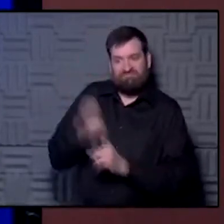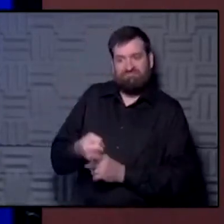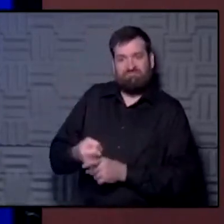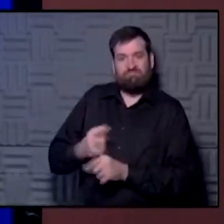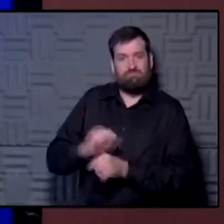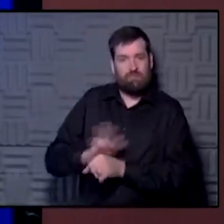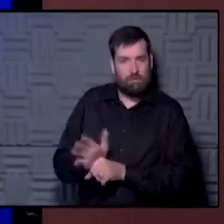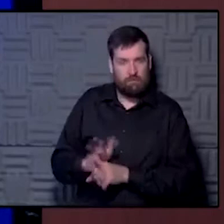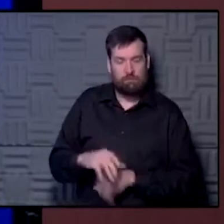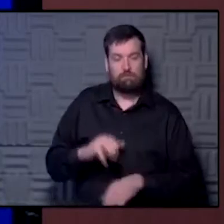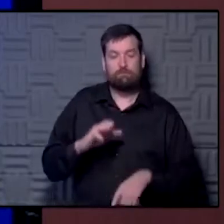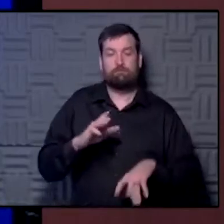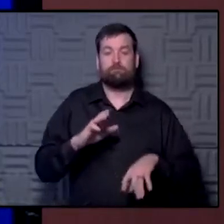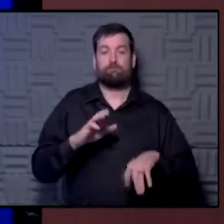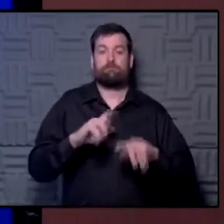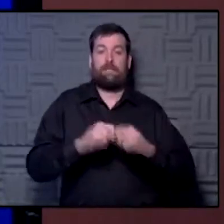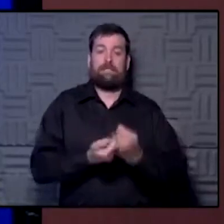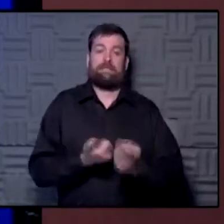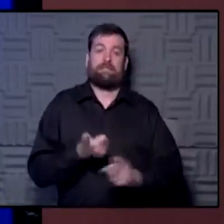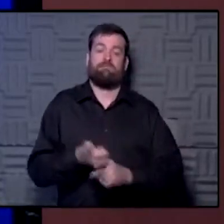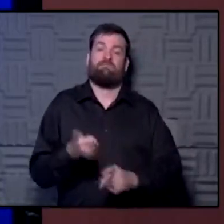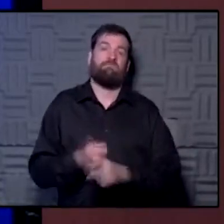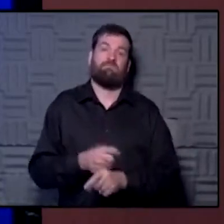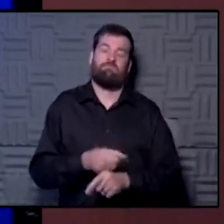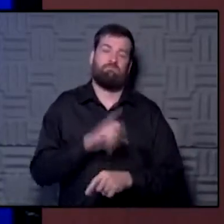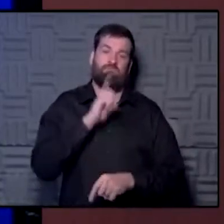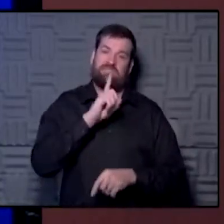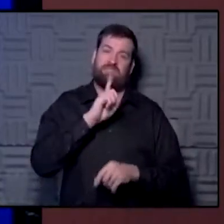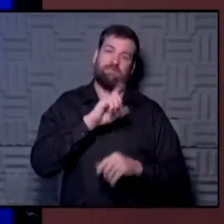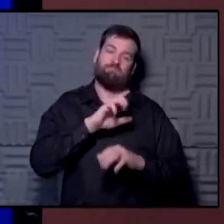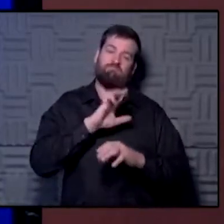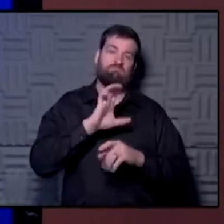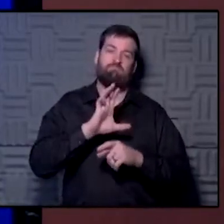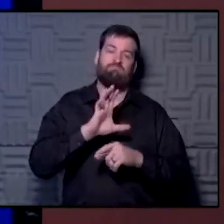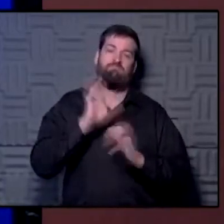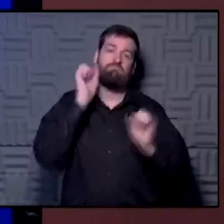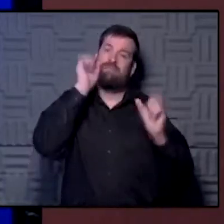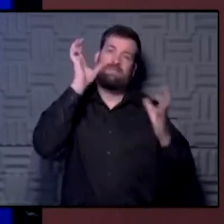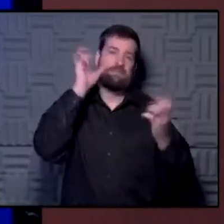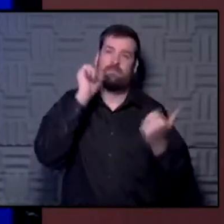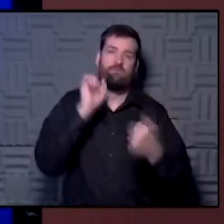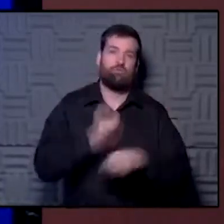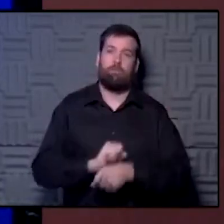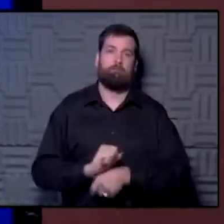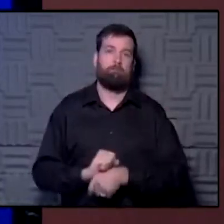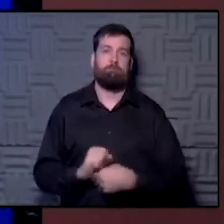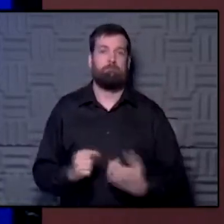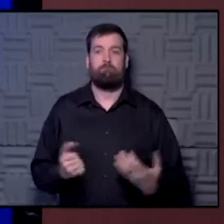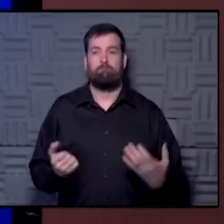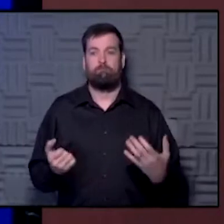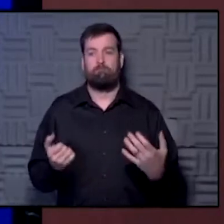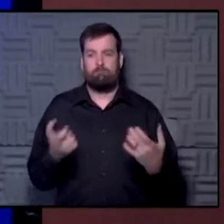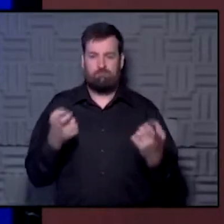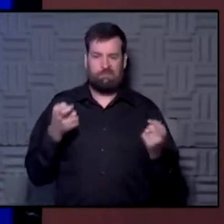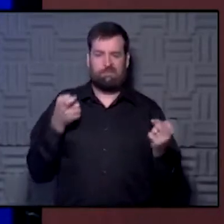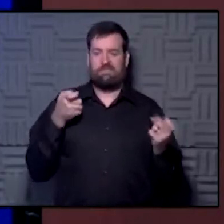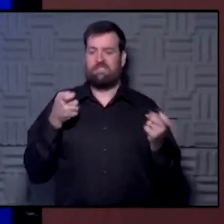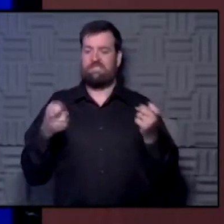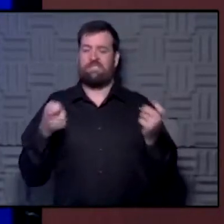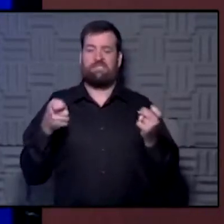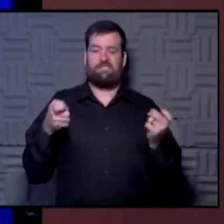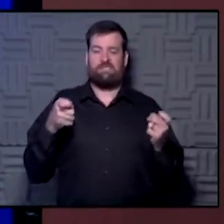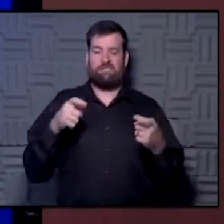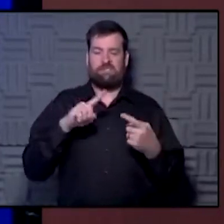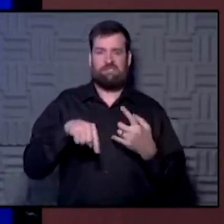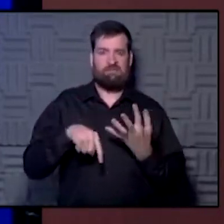And so the team really has done this amazing job of really managing all of